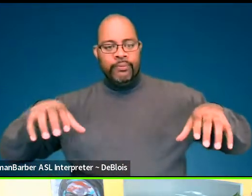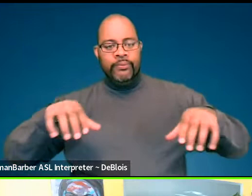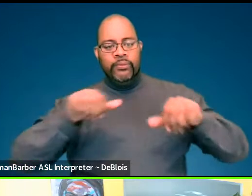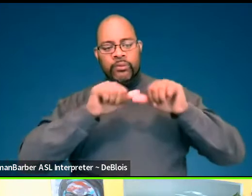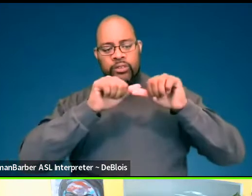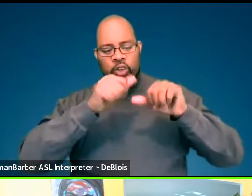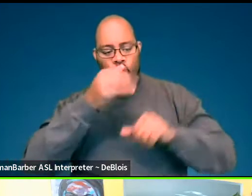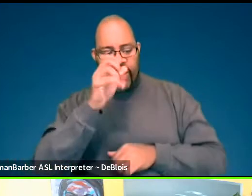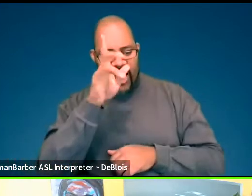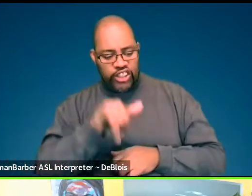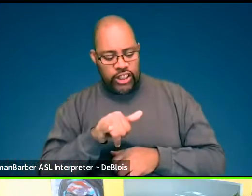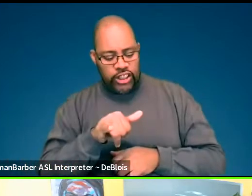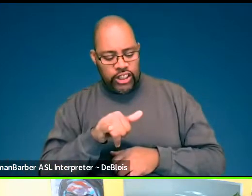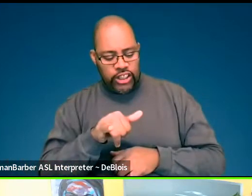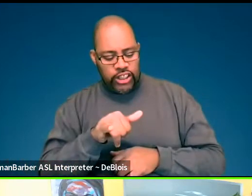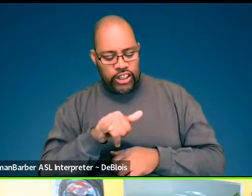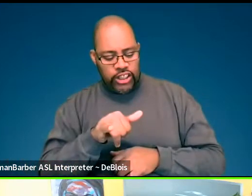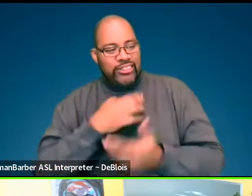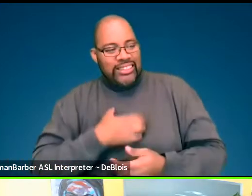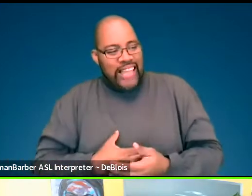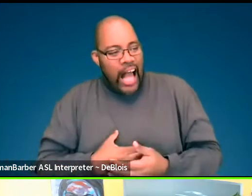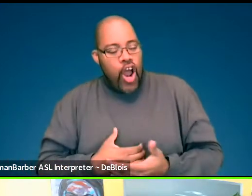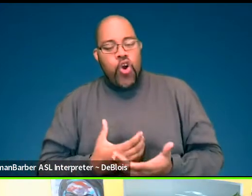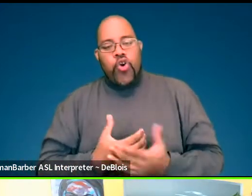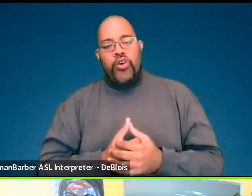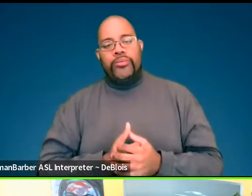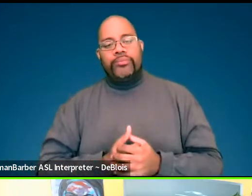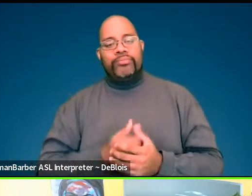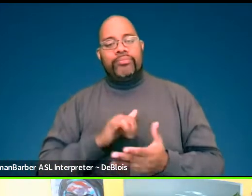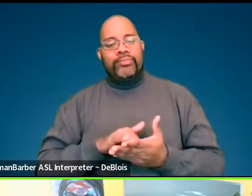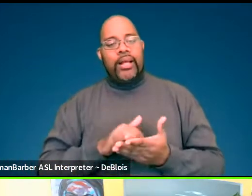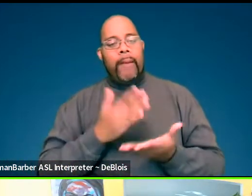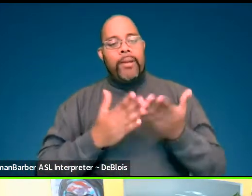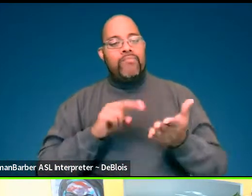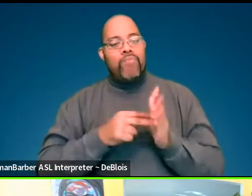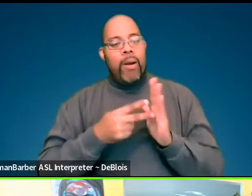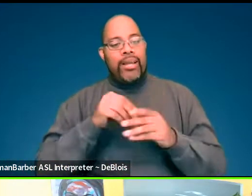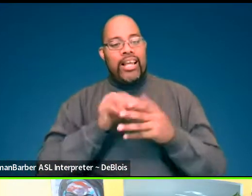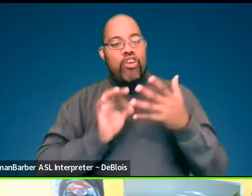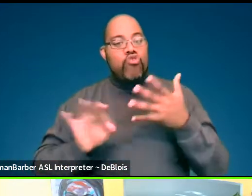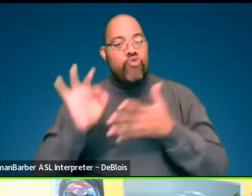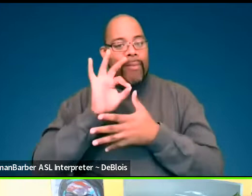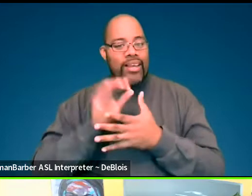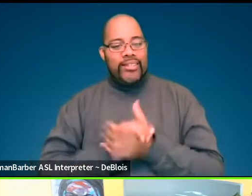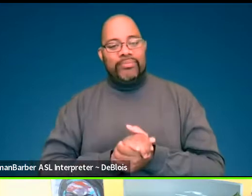archaeology passion and desire, which means it's probably in the Caribbean.